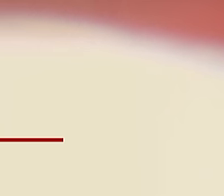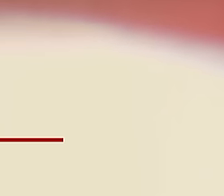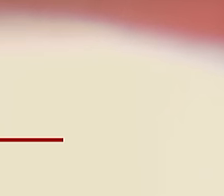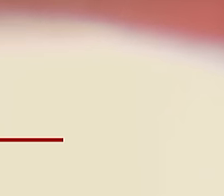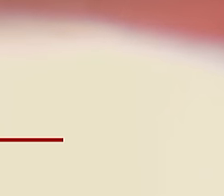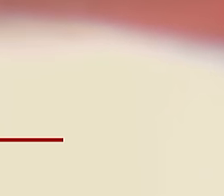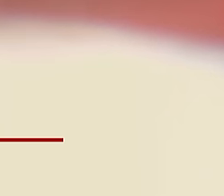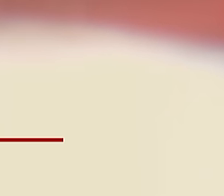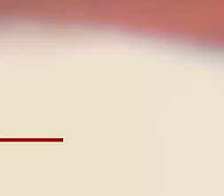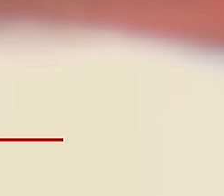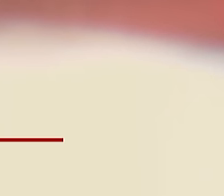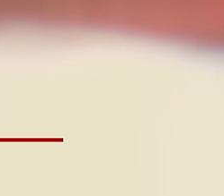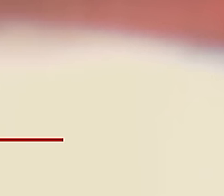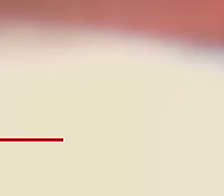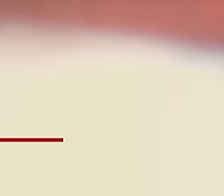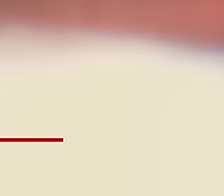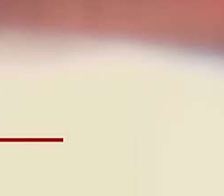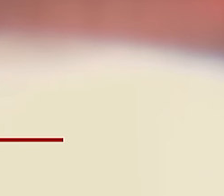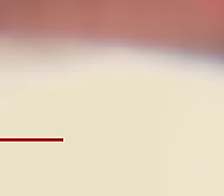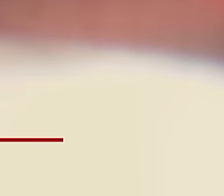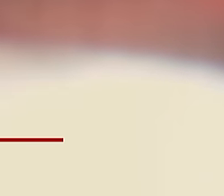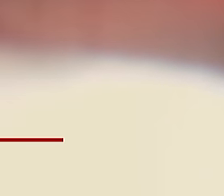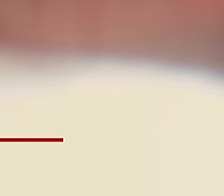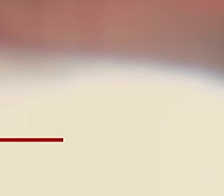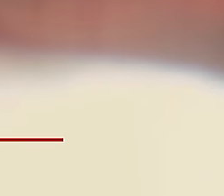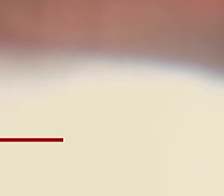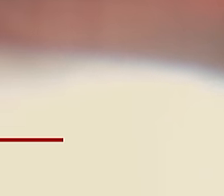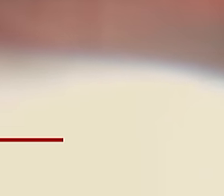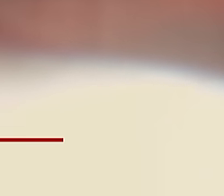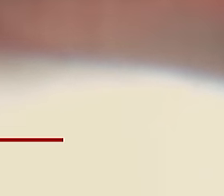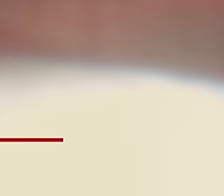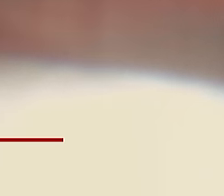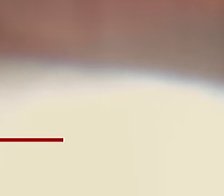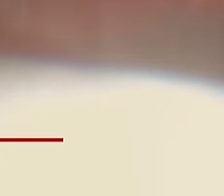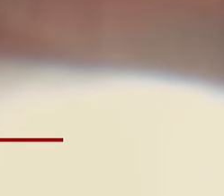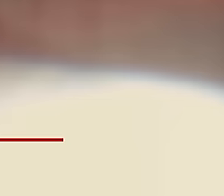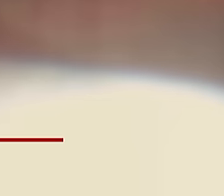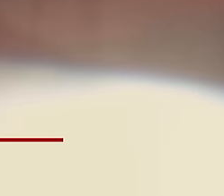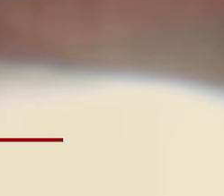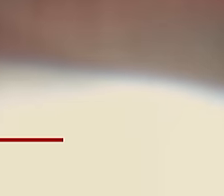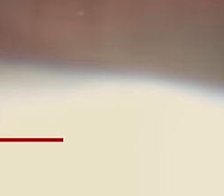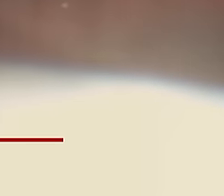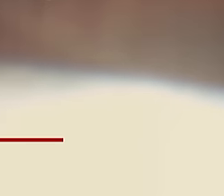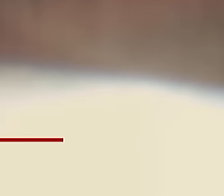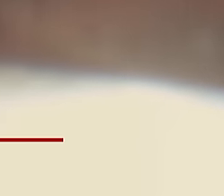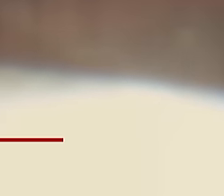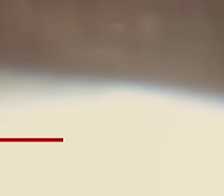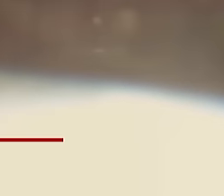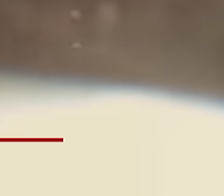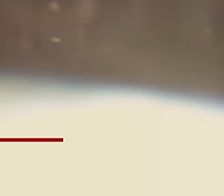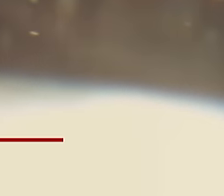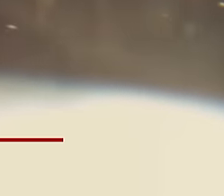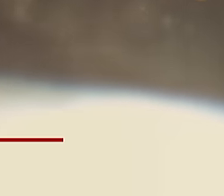Hallelujah Lord let your face shine upon us